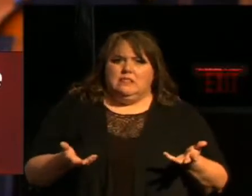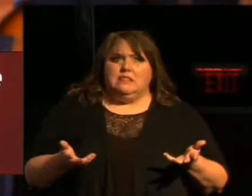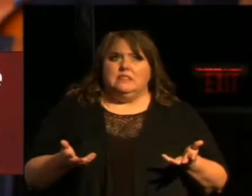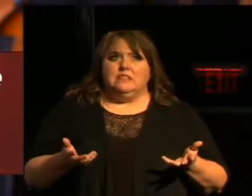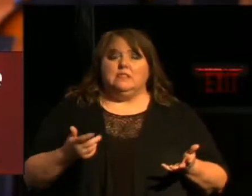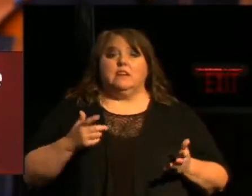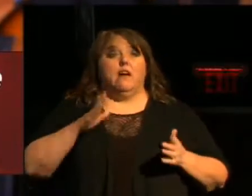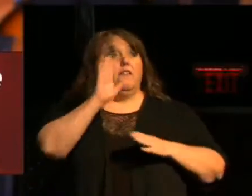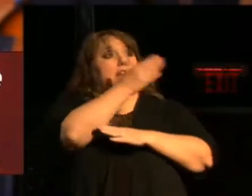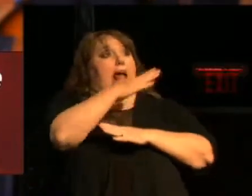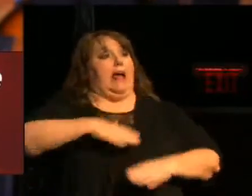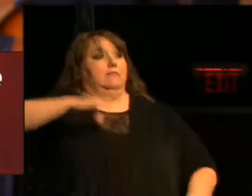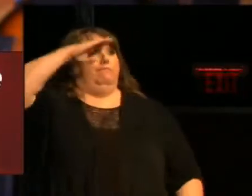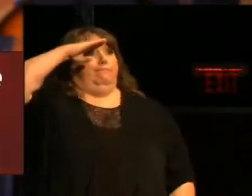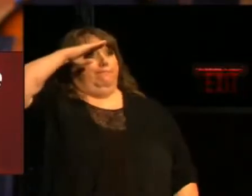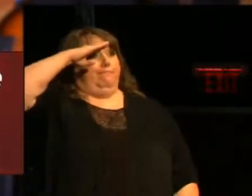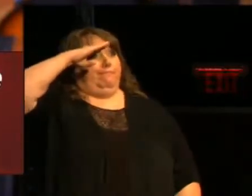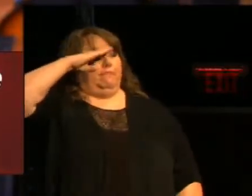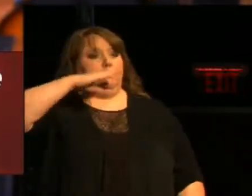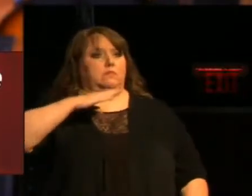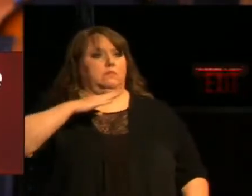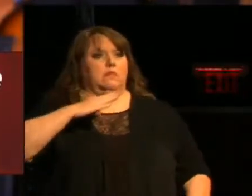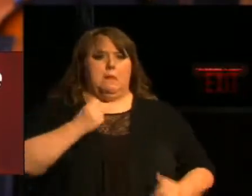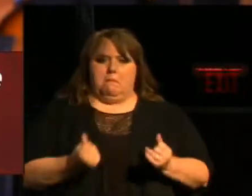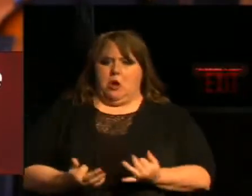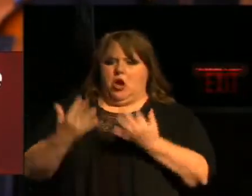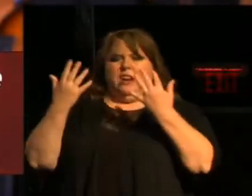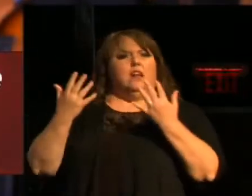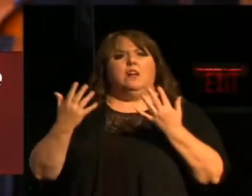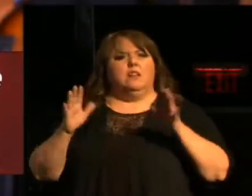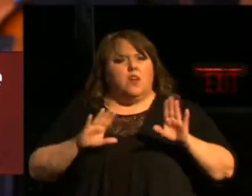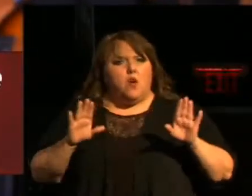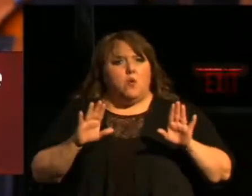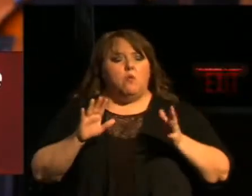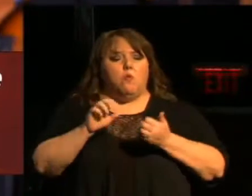brotherhood from sea to